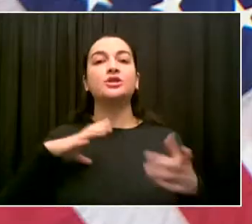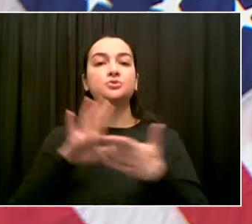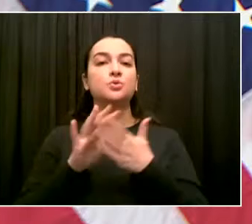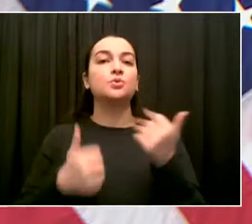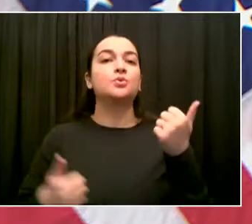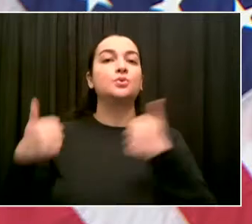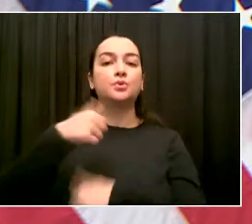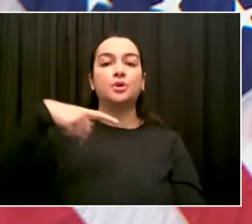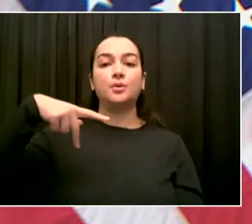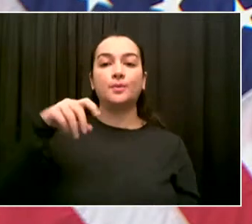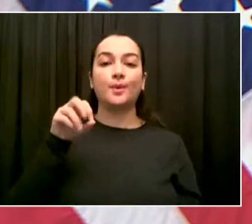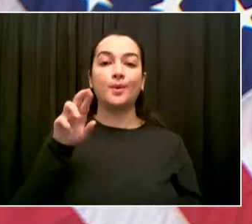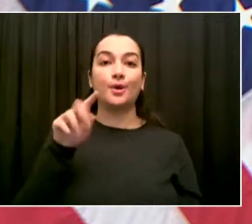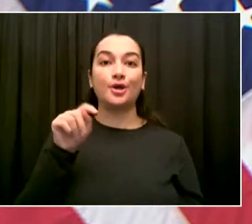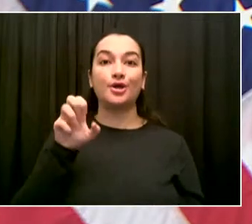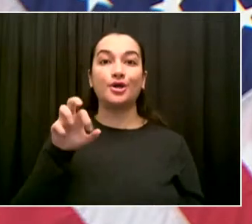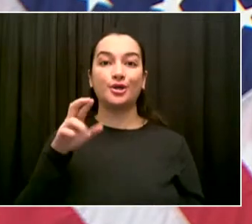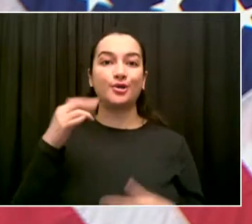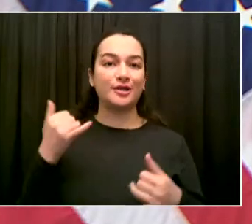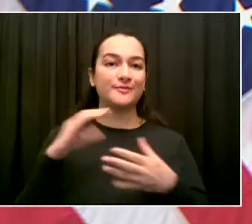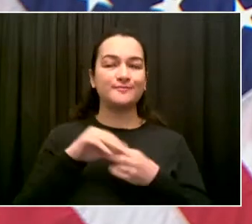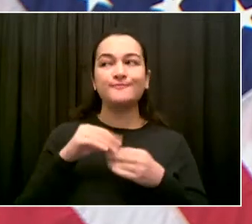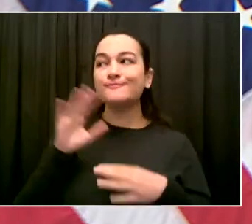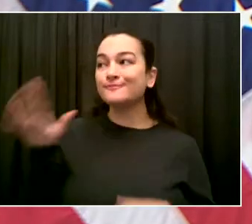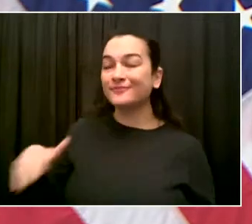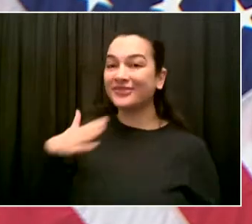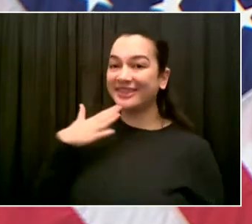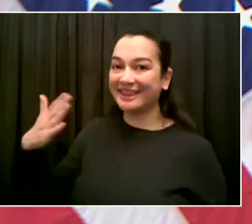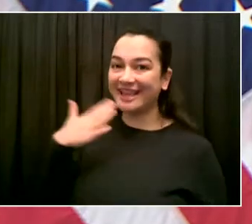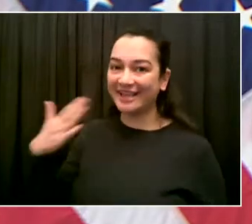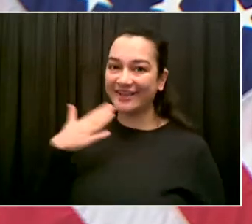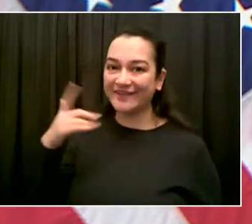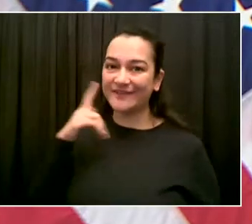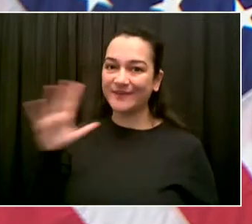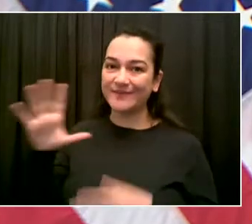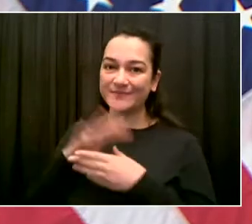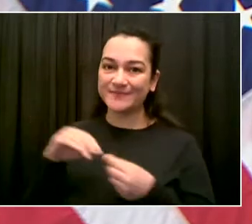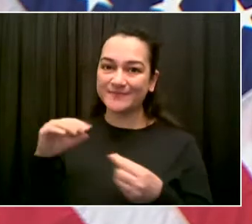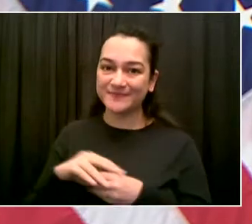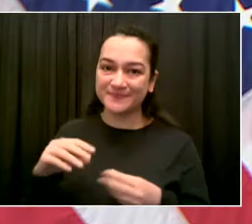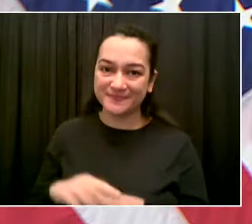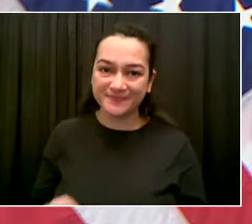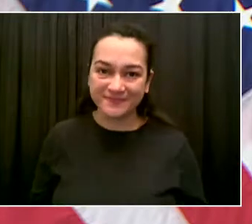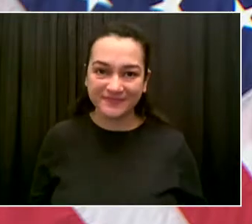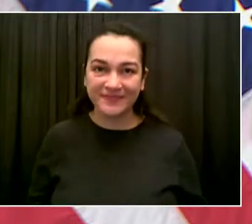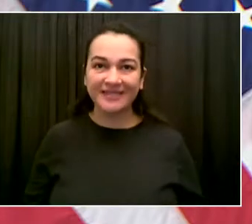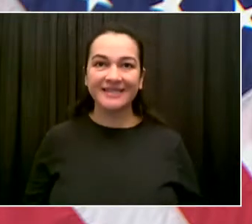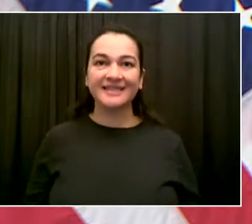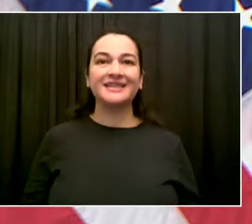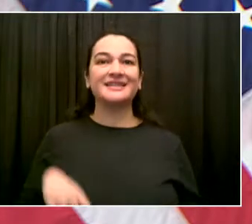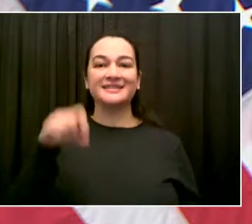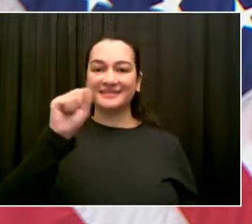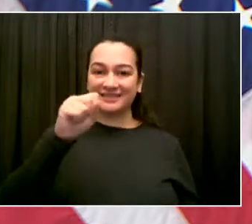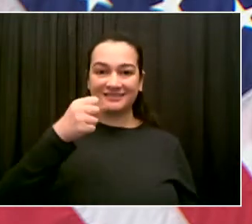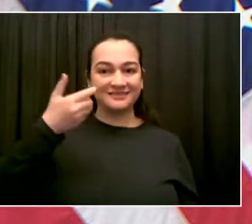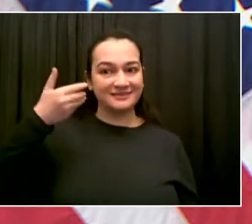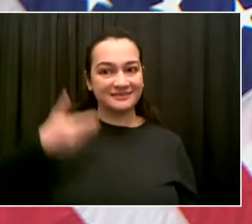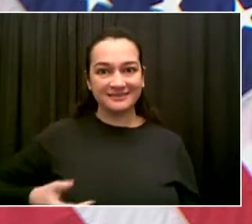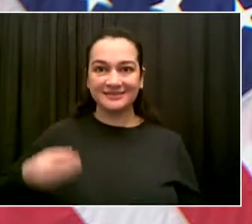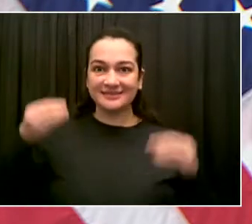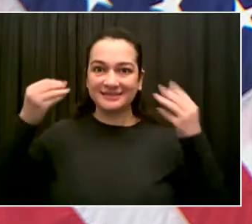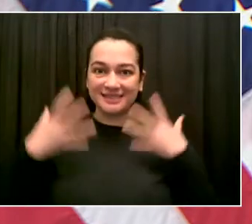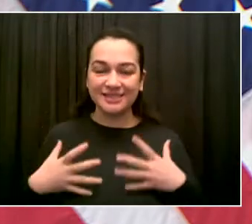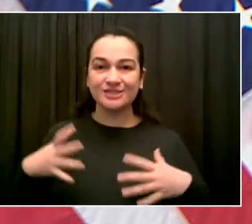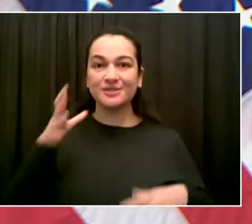excited in all of those roles to be announcing the changes today. Our entire community, from custodians, school